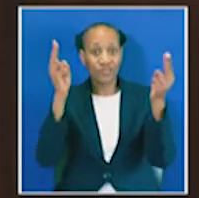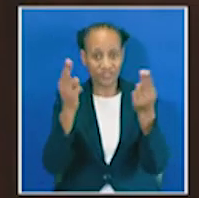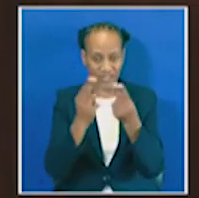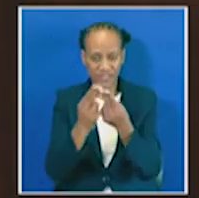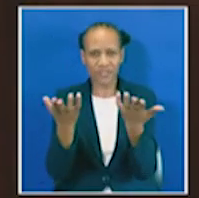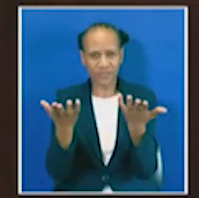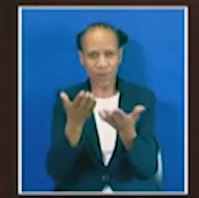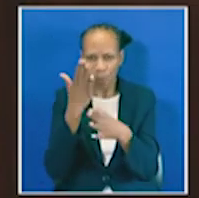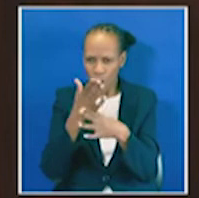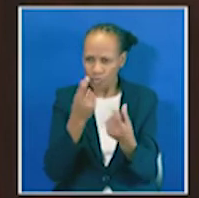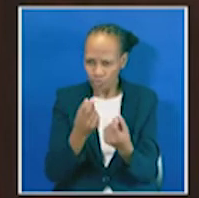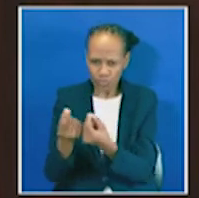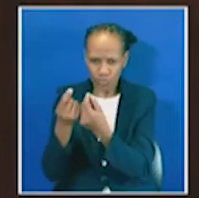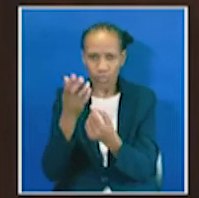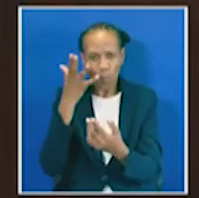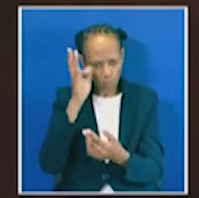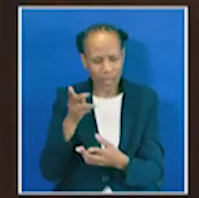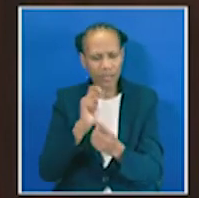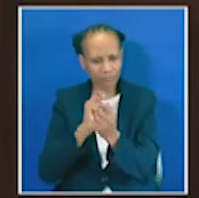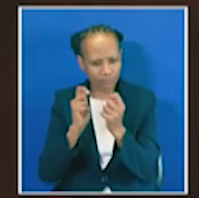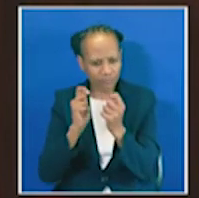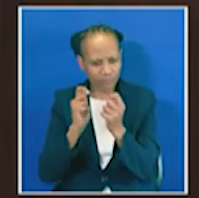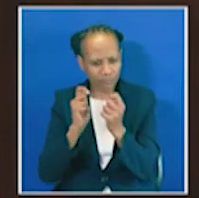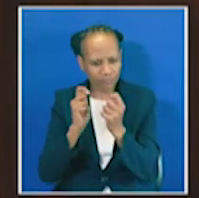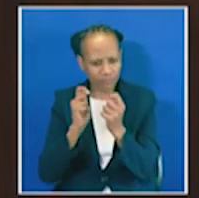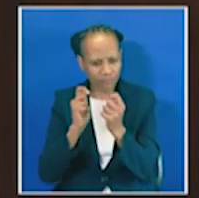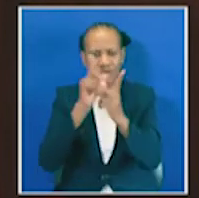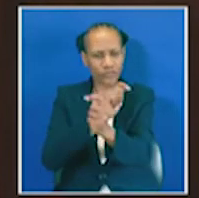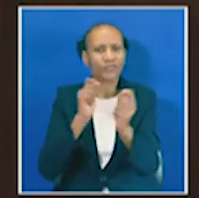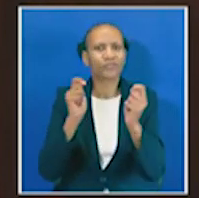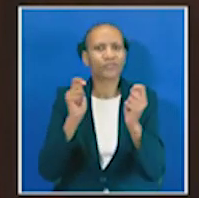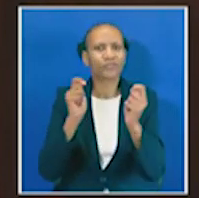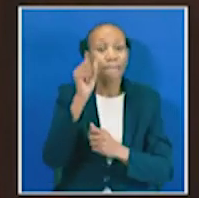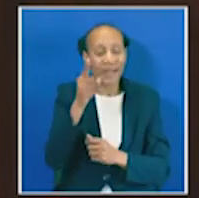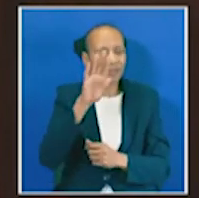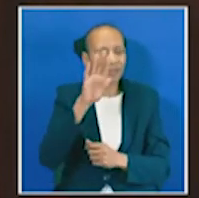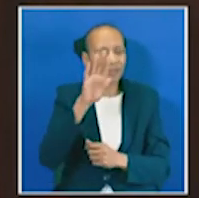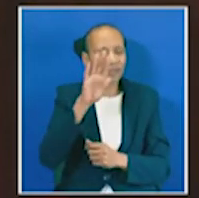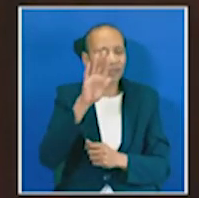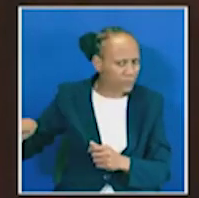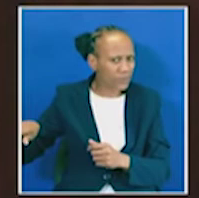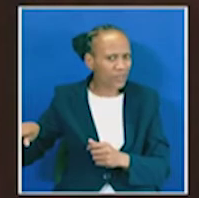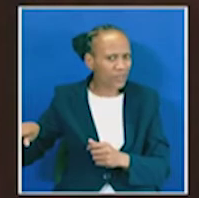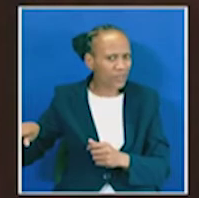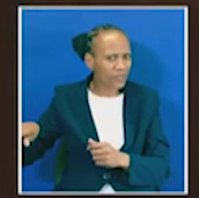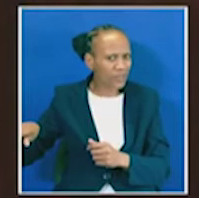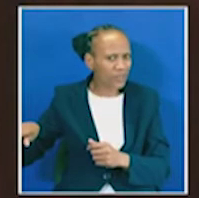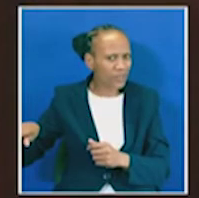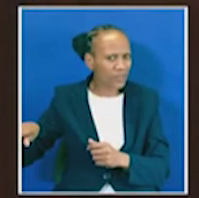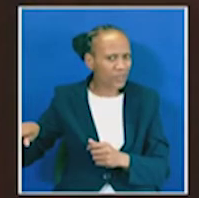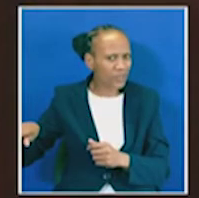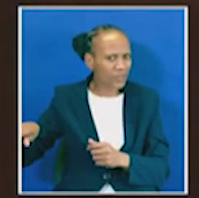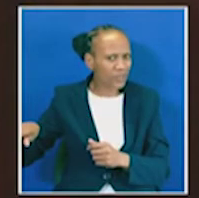commendable efforts to improve their academic ranking, should avoid the temptation of narrow institutional interest. If our